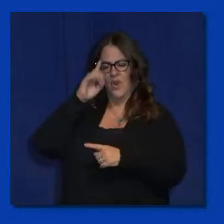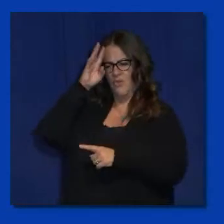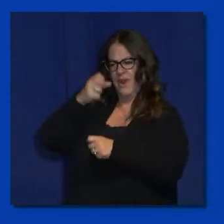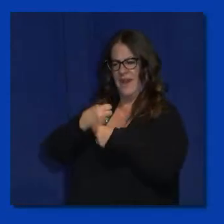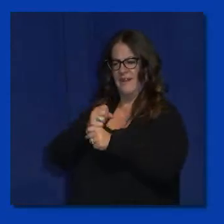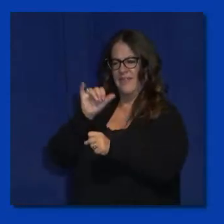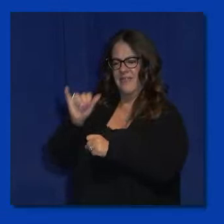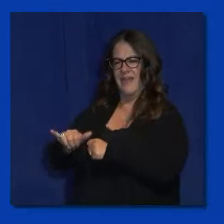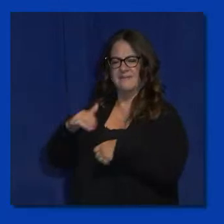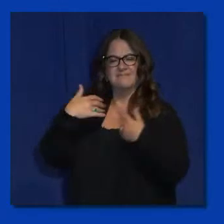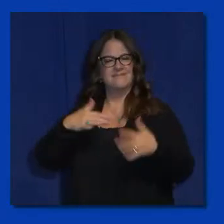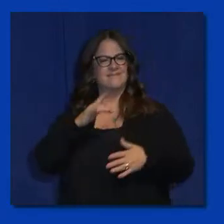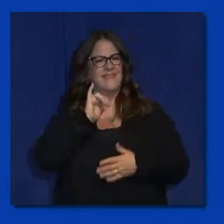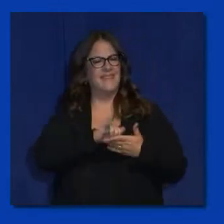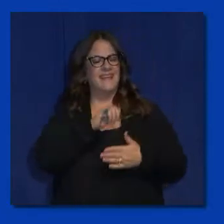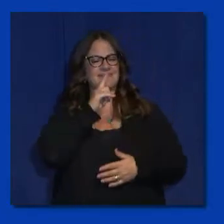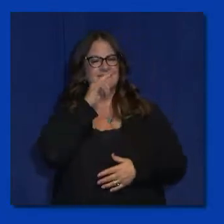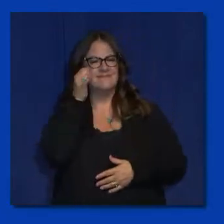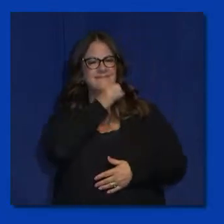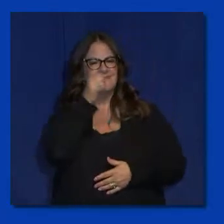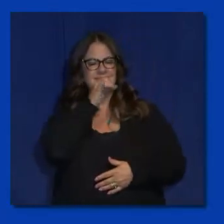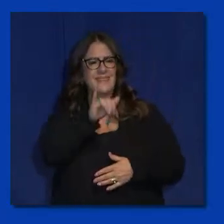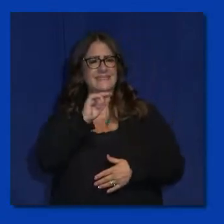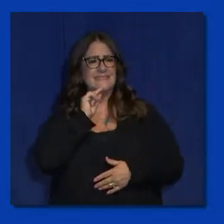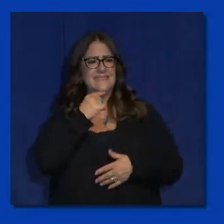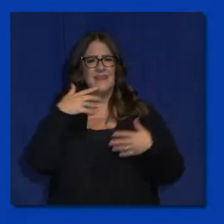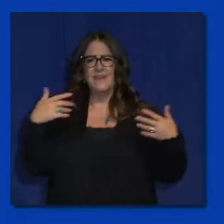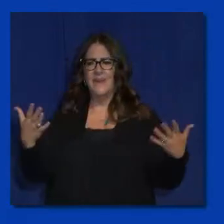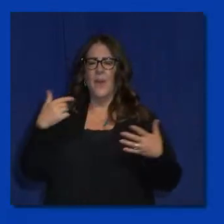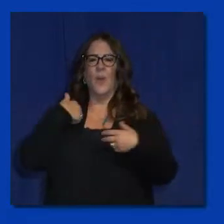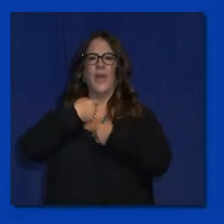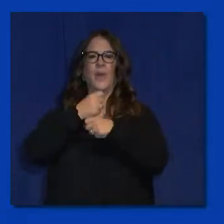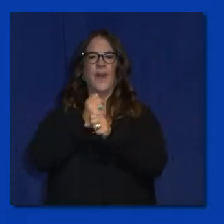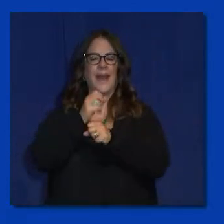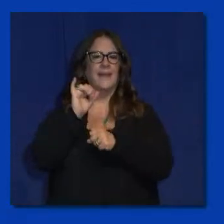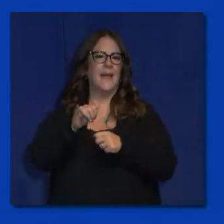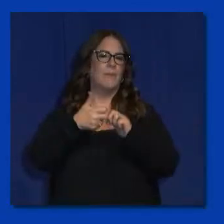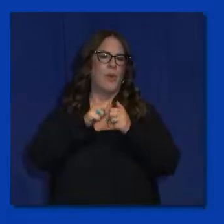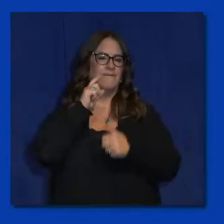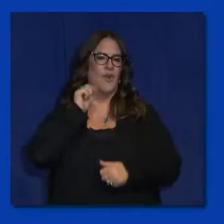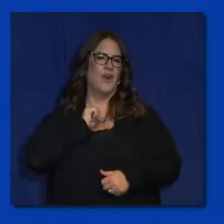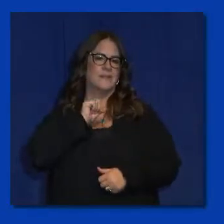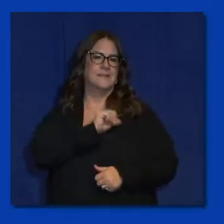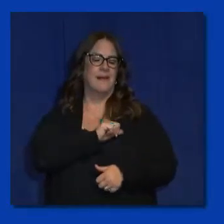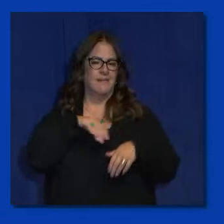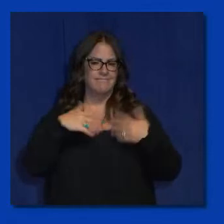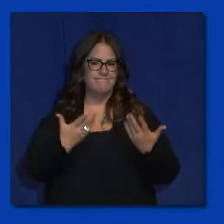It's a serious thing. That's the world we created, or at least Ronald Reagan created.